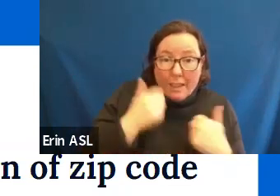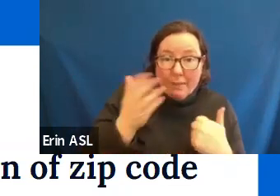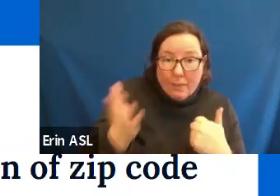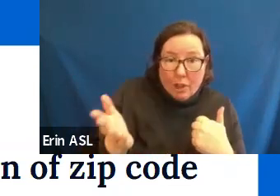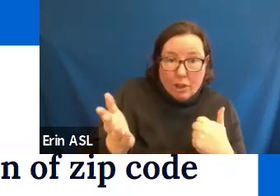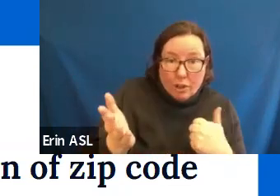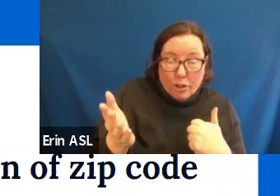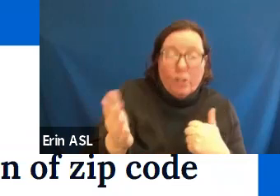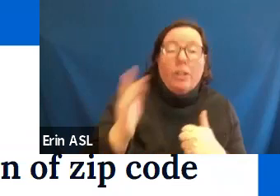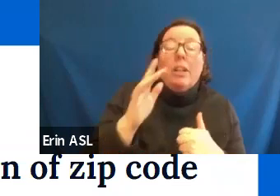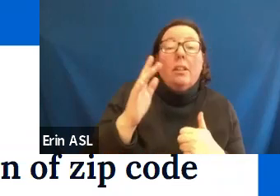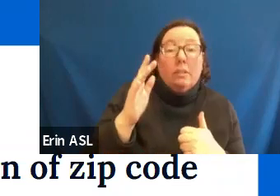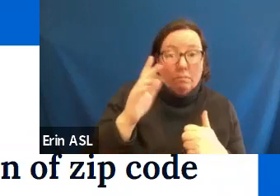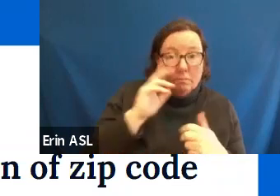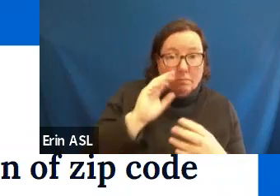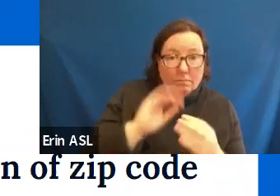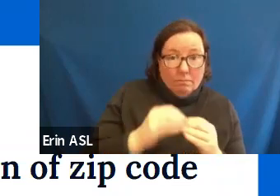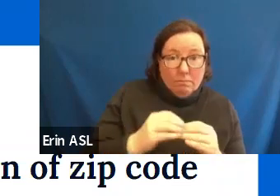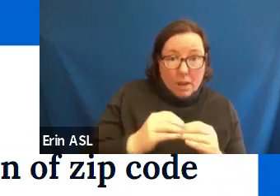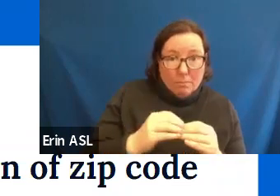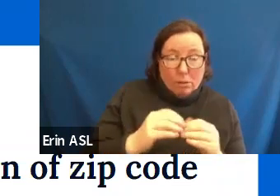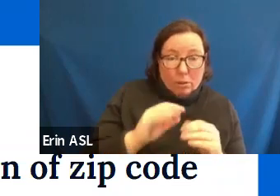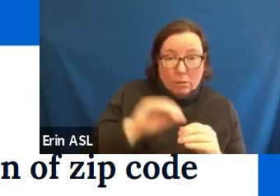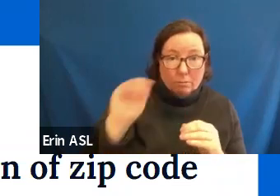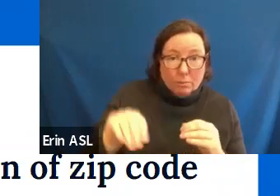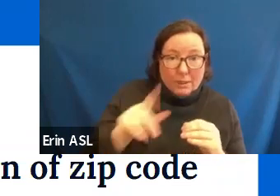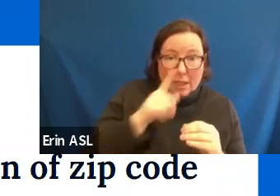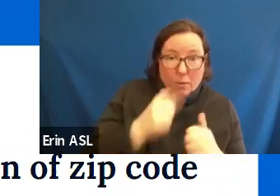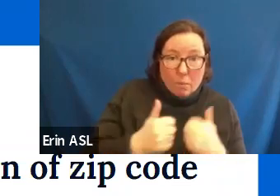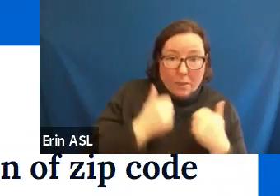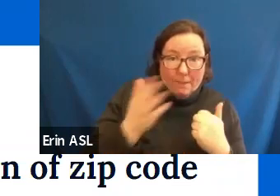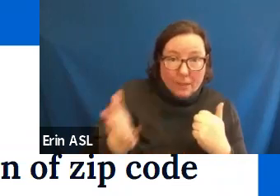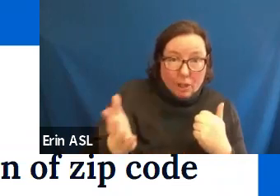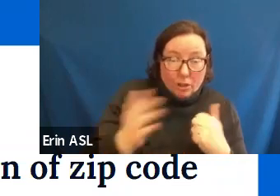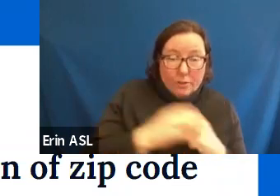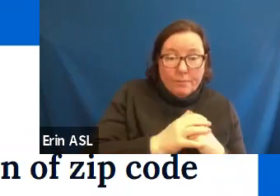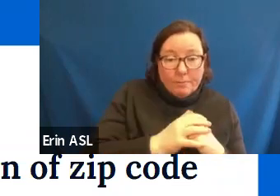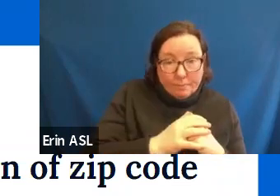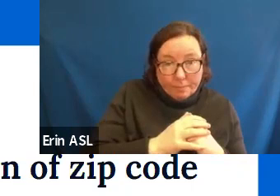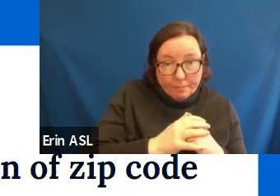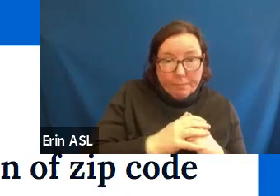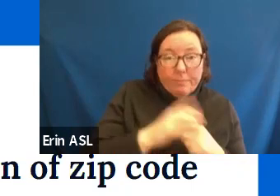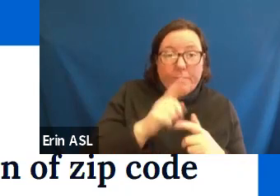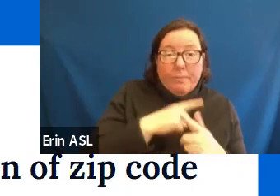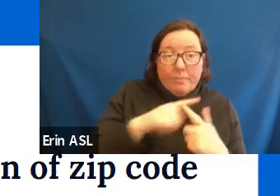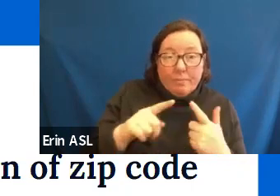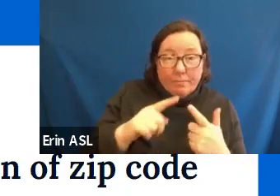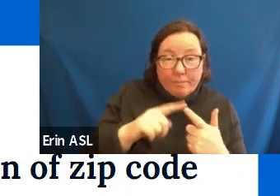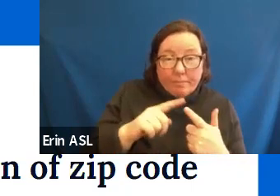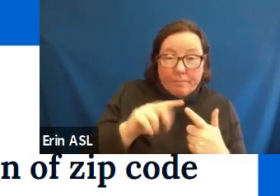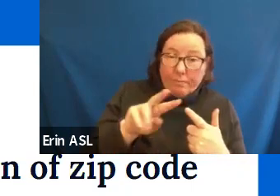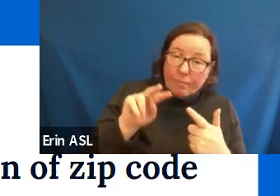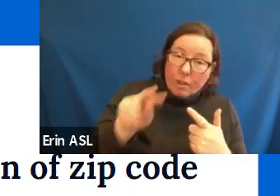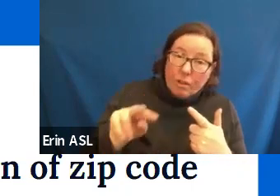particular zip code, once that percentage is determined, then did you take the number